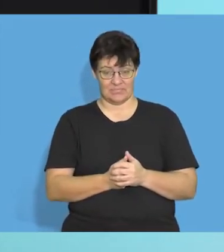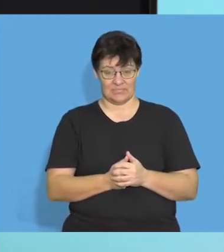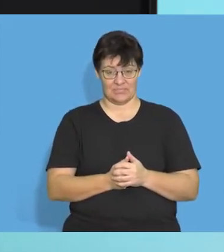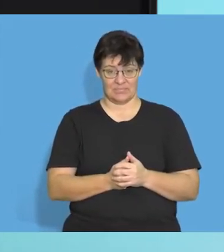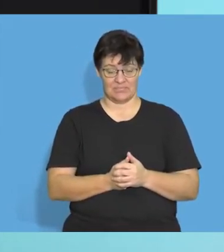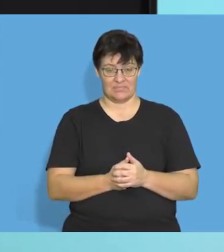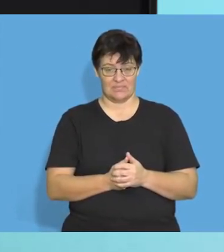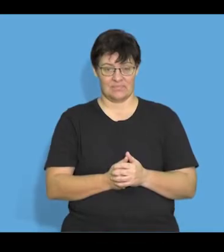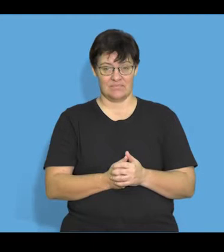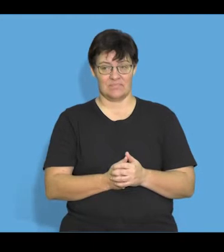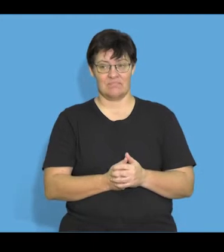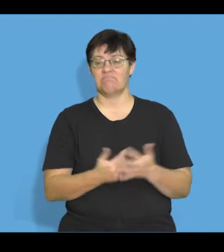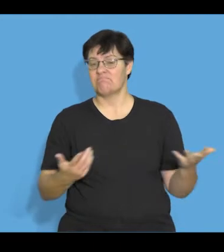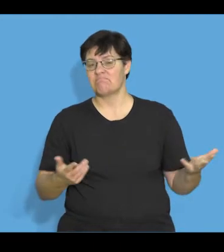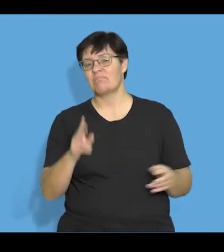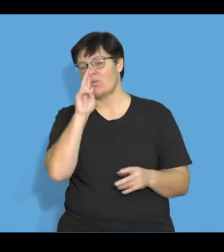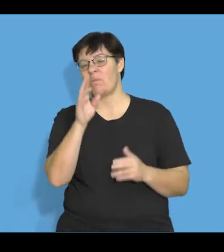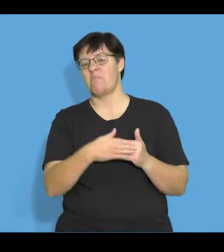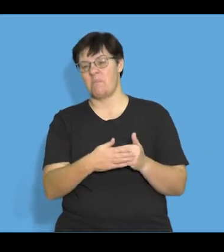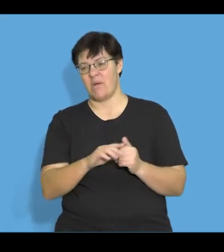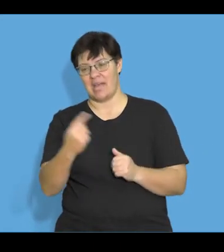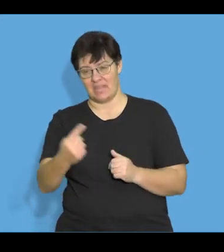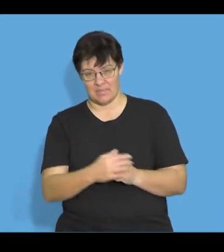periodic inventory system. Let's take another one.